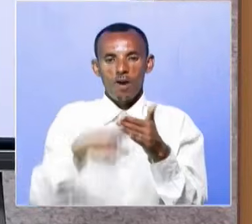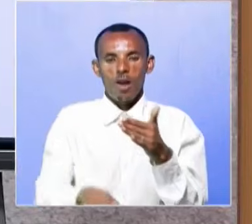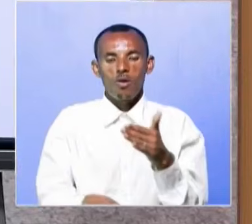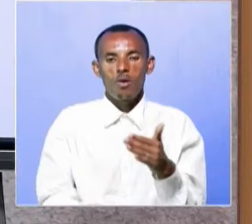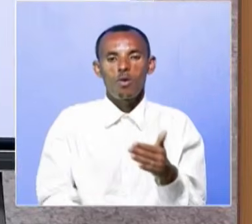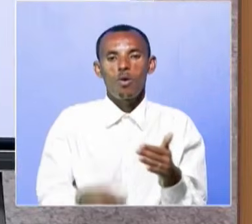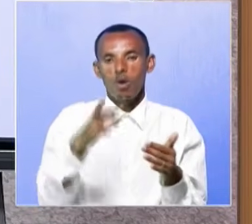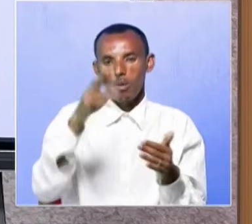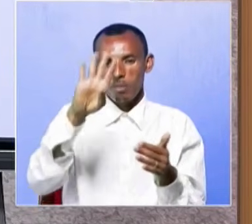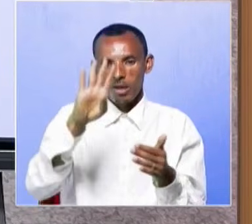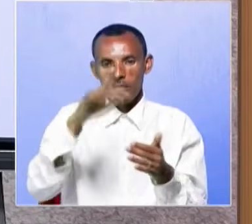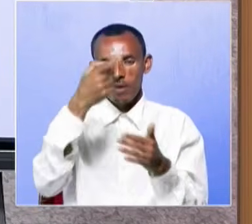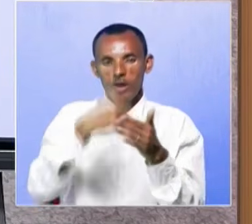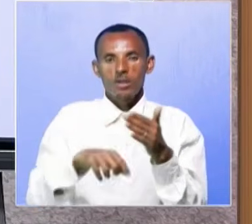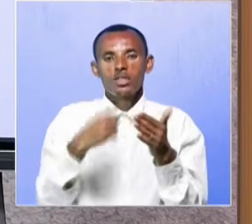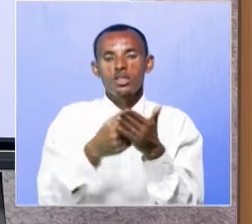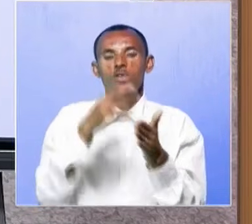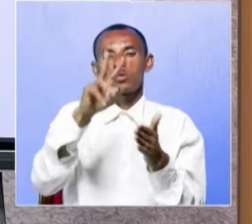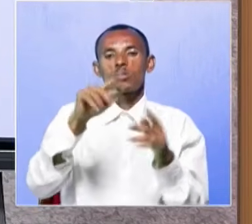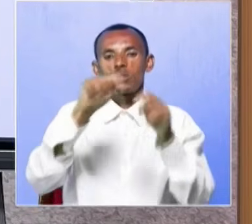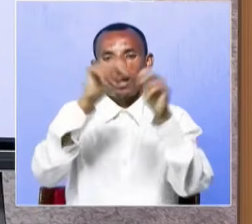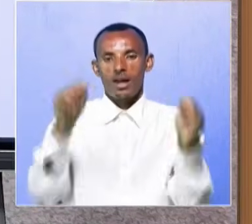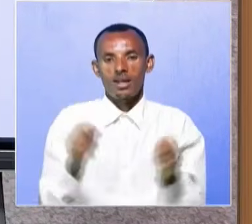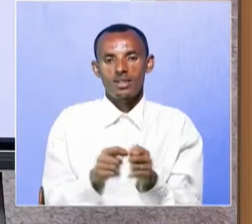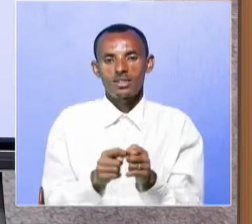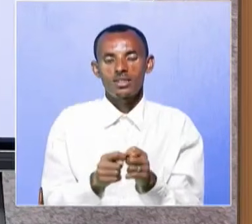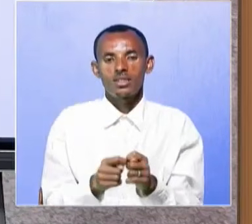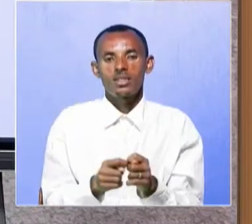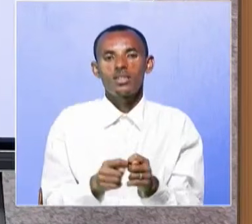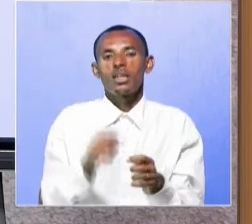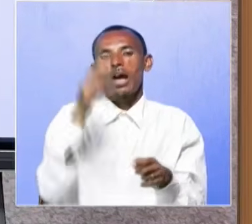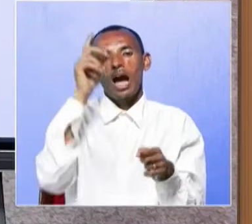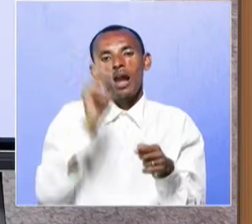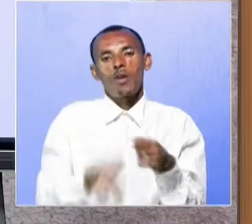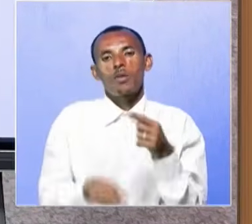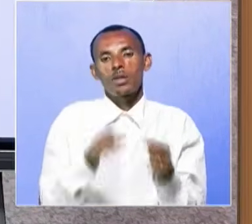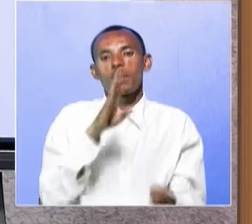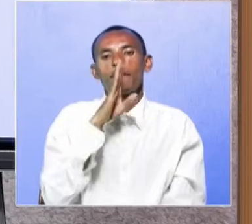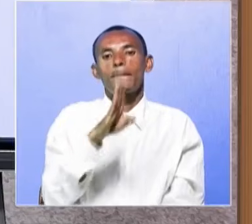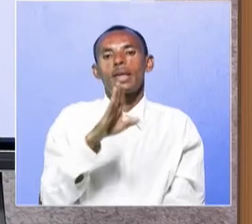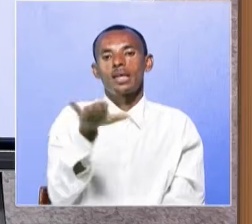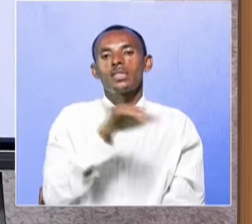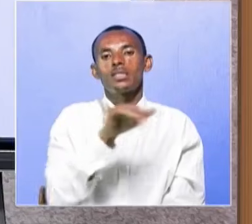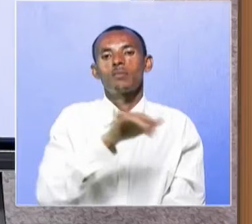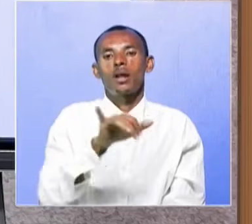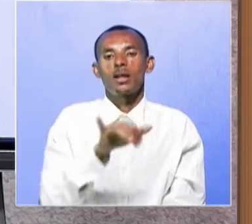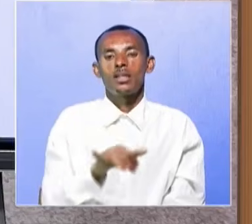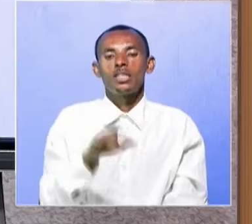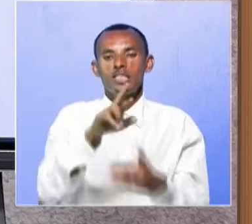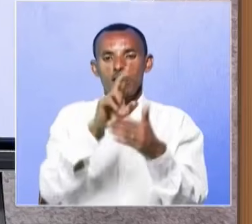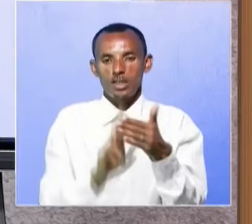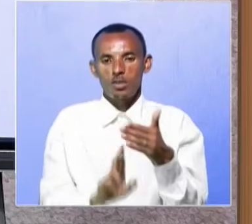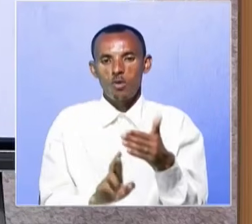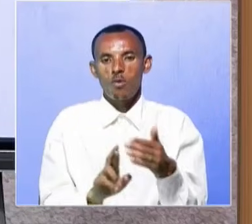b value, these two triangles cannot be similar, right? The ratio